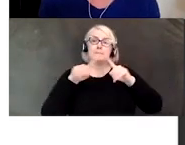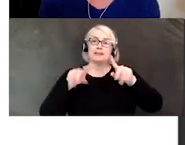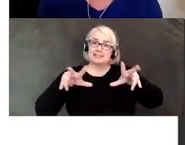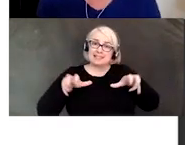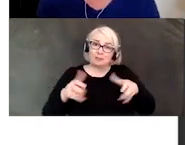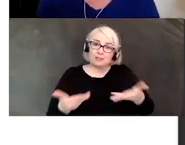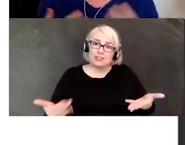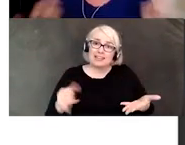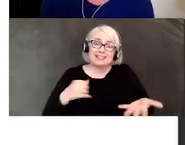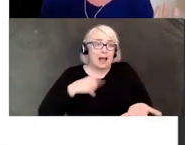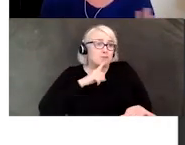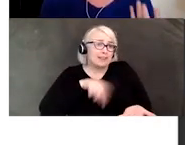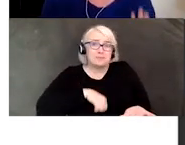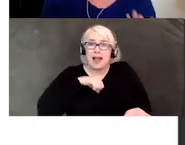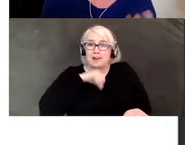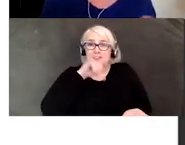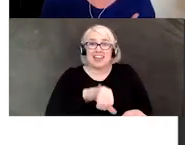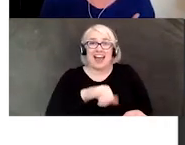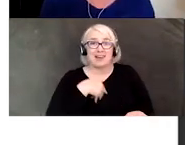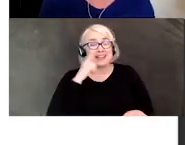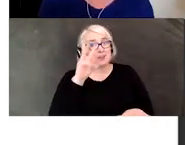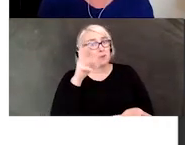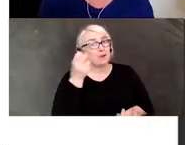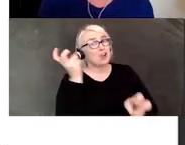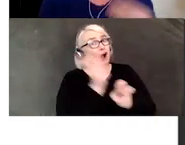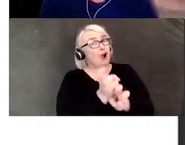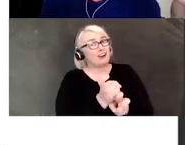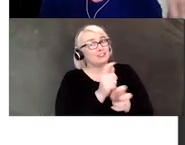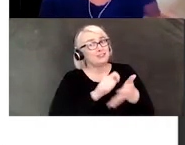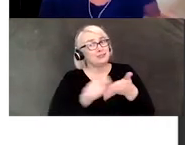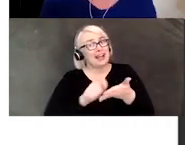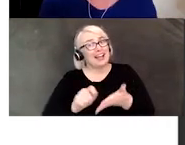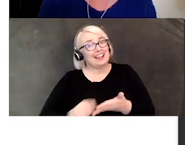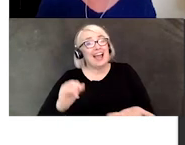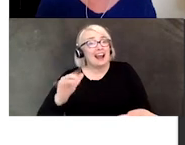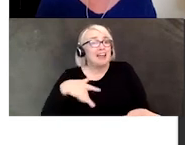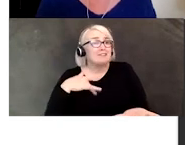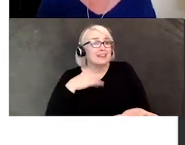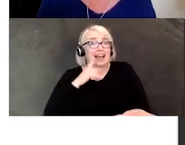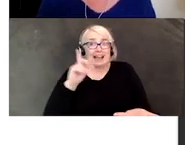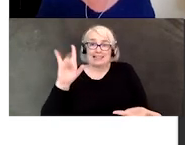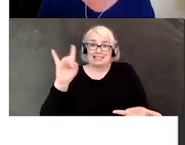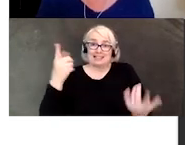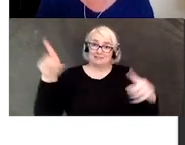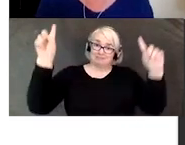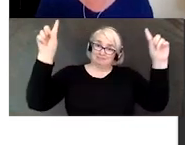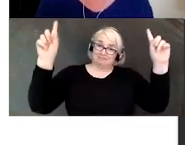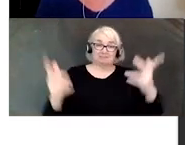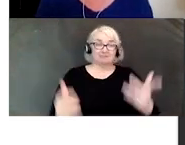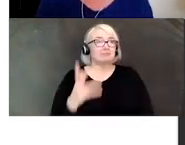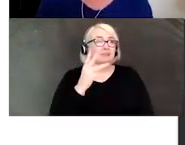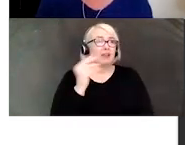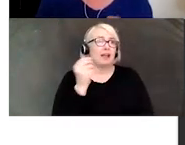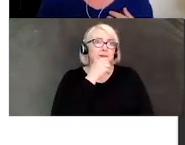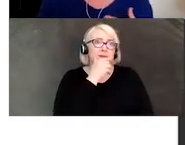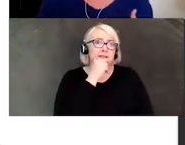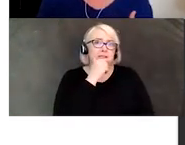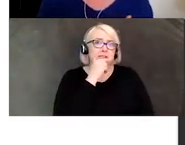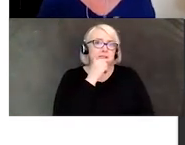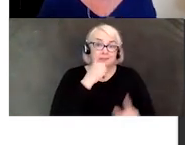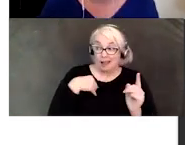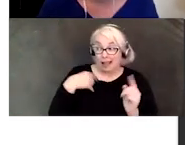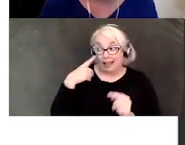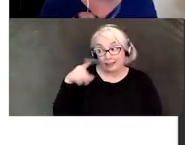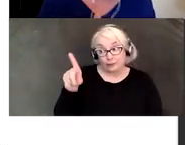because it was hard to do. And I feel like I did it. Um, and, uh, but also like,